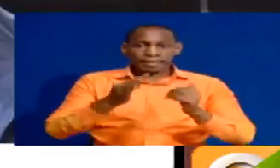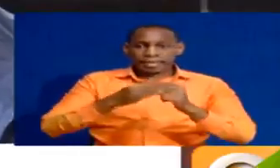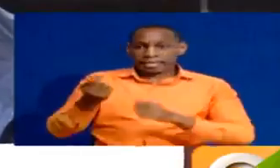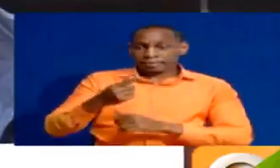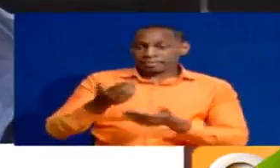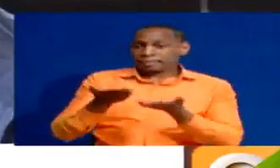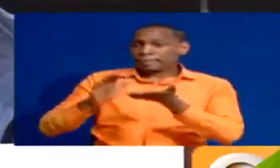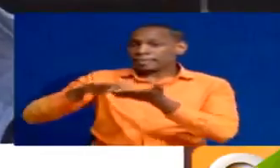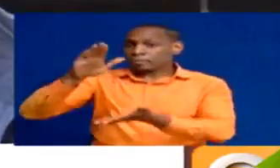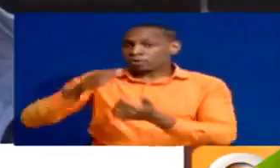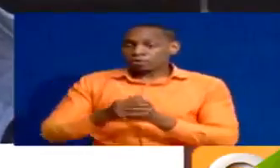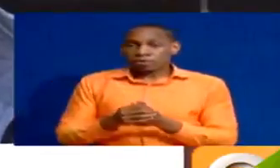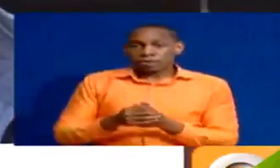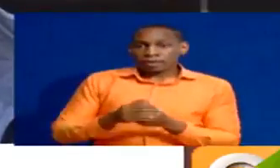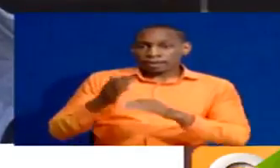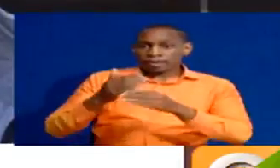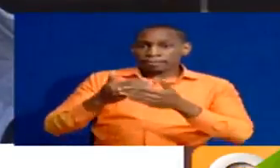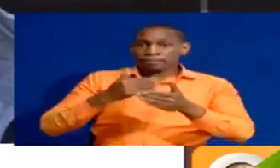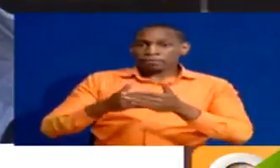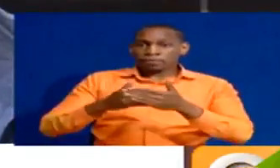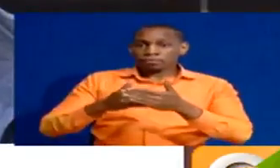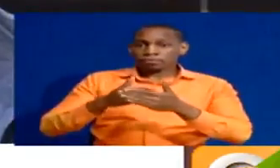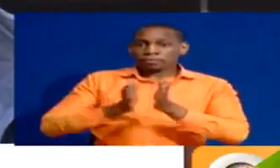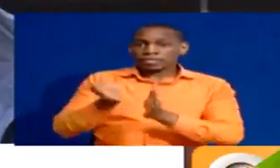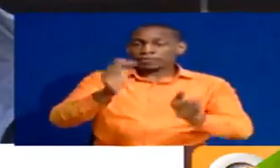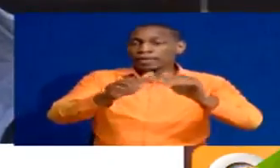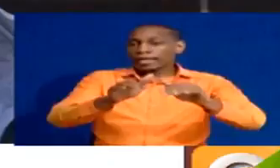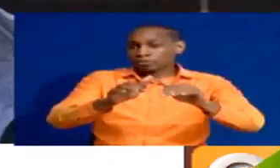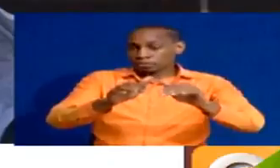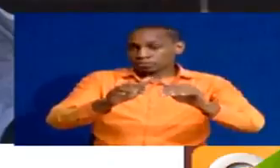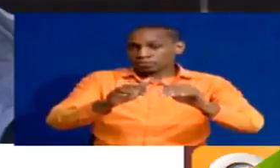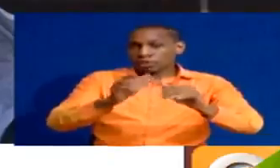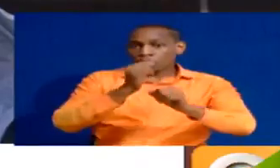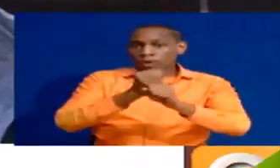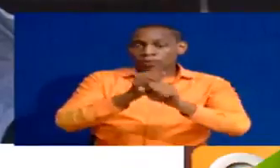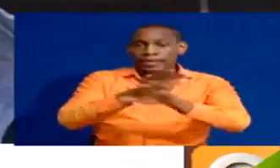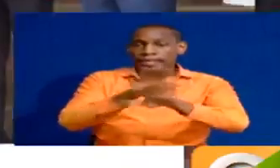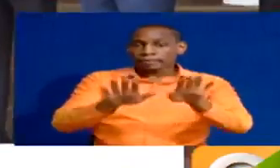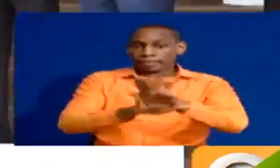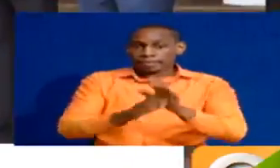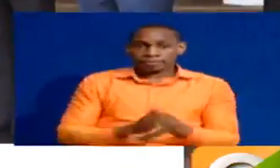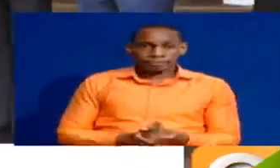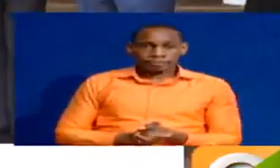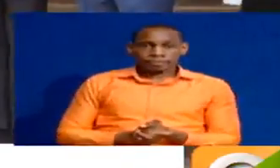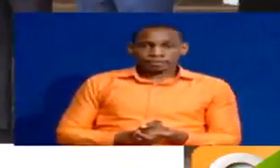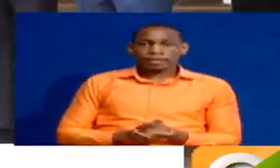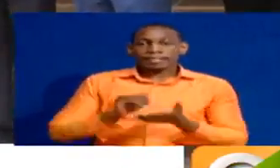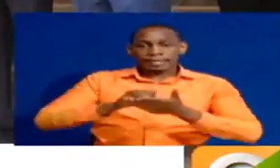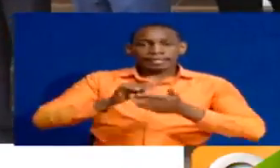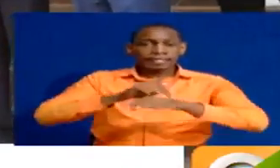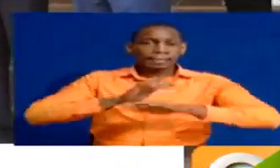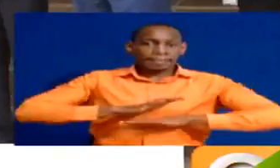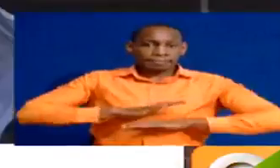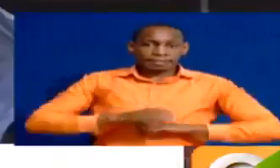8 months, could be even more, before the next general election to do all that work. That's more than enough